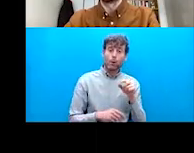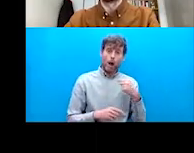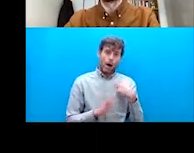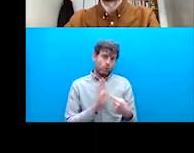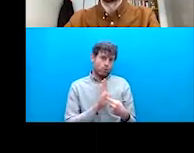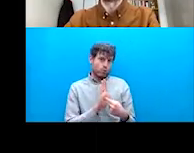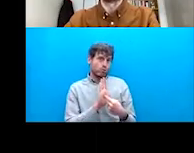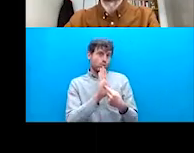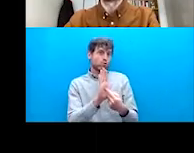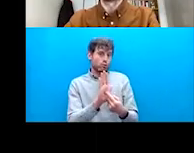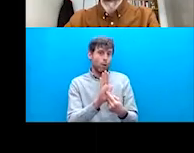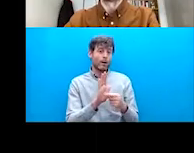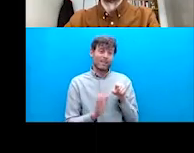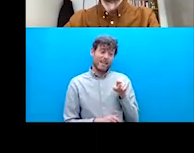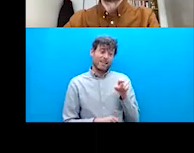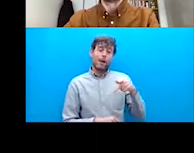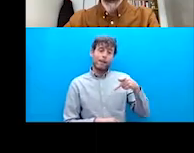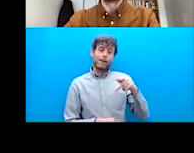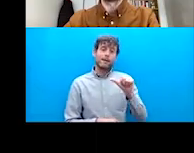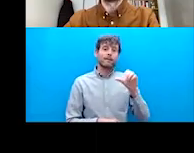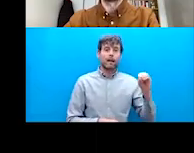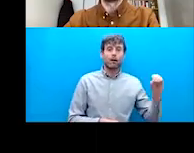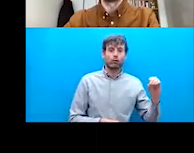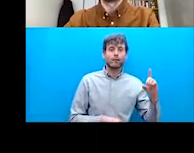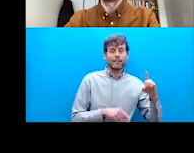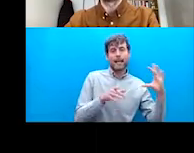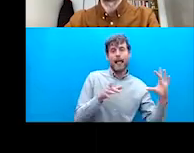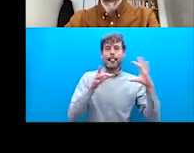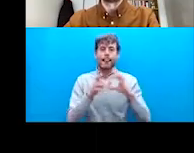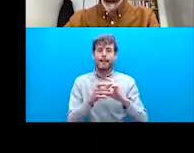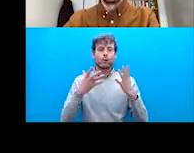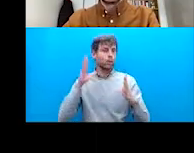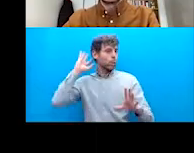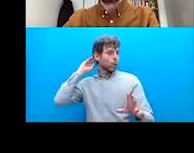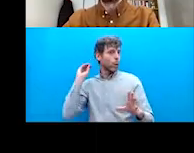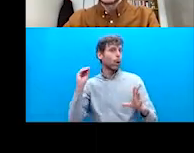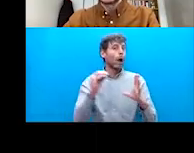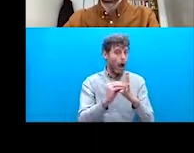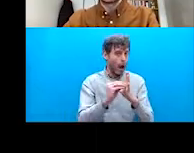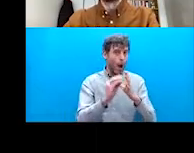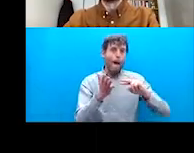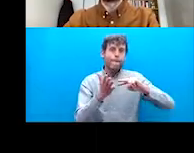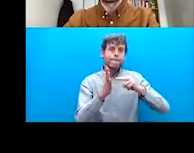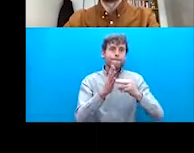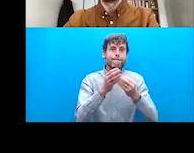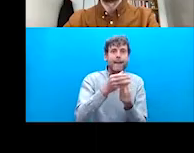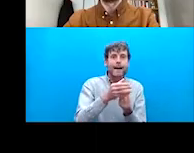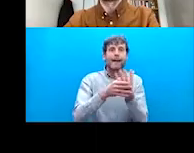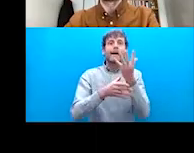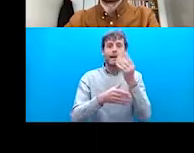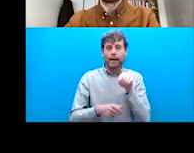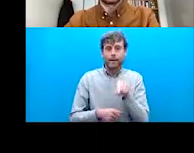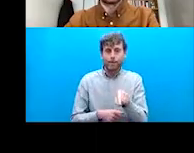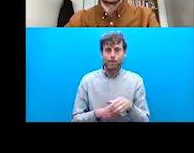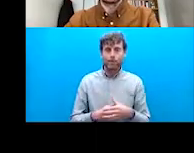seem to associate the P600 to meaning composition in the G stream. Next, I will describe an